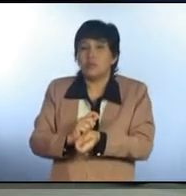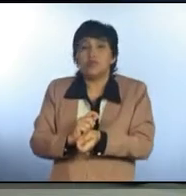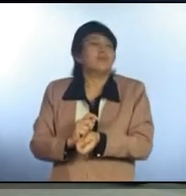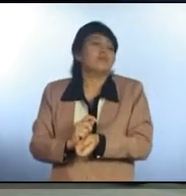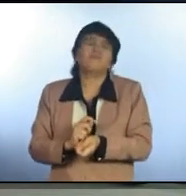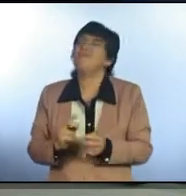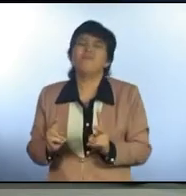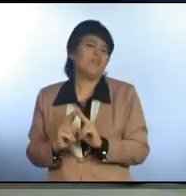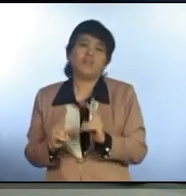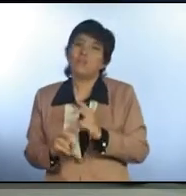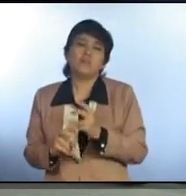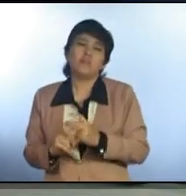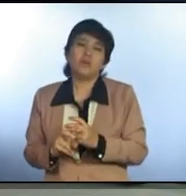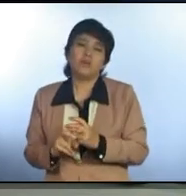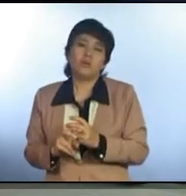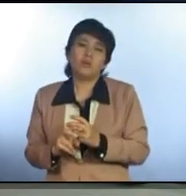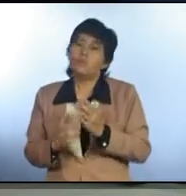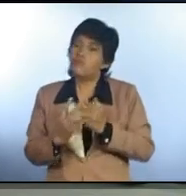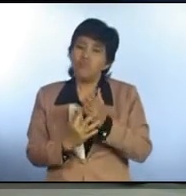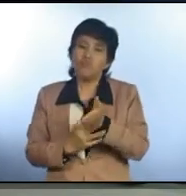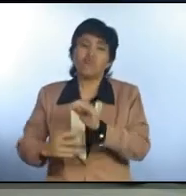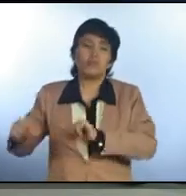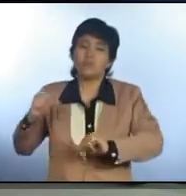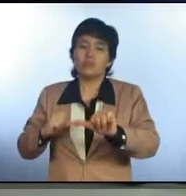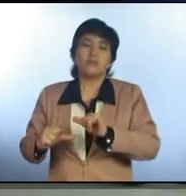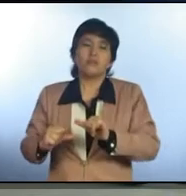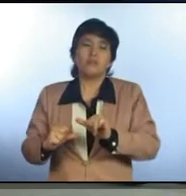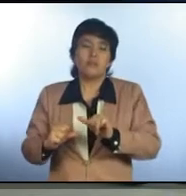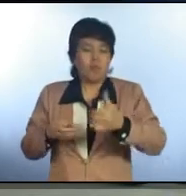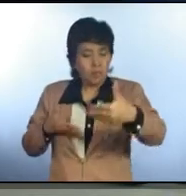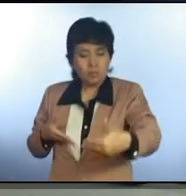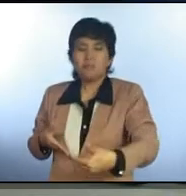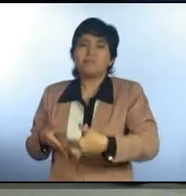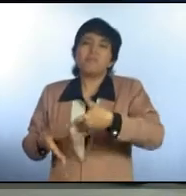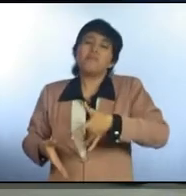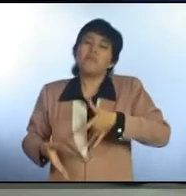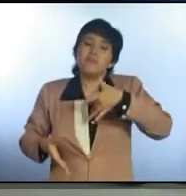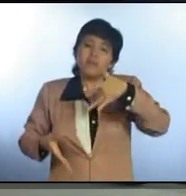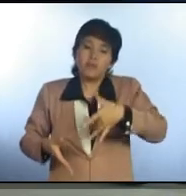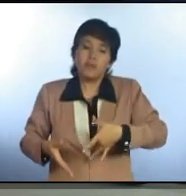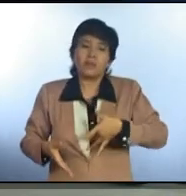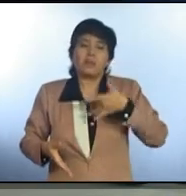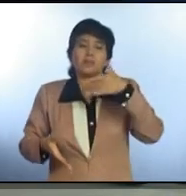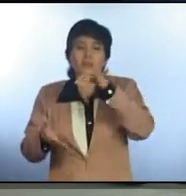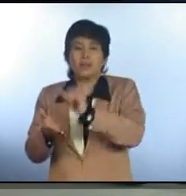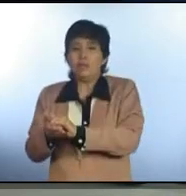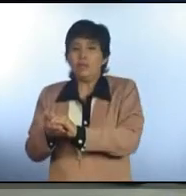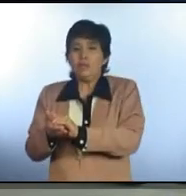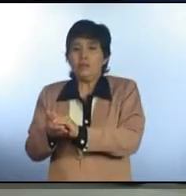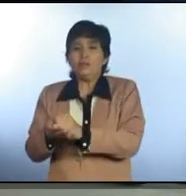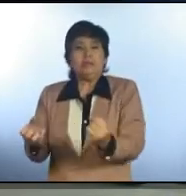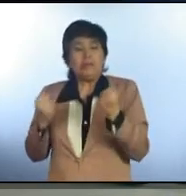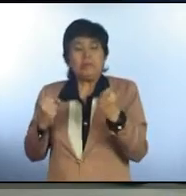very hard. Because through attitude, we produce a feeling. And often the feeling is the one that strengthens